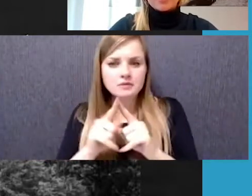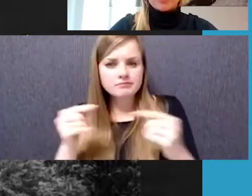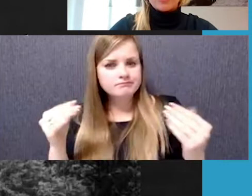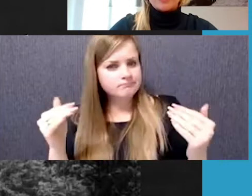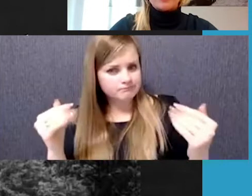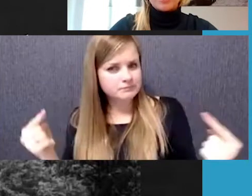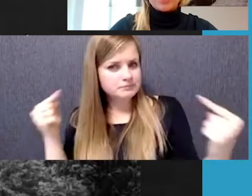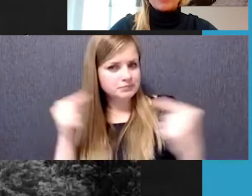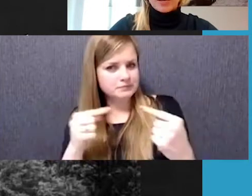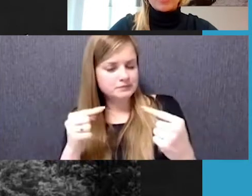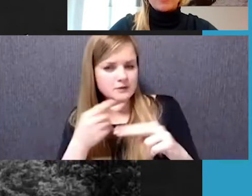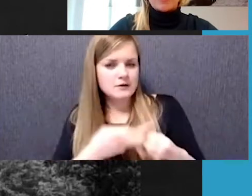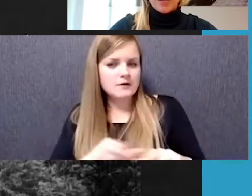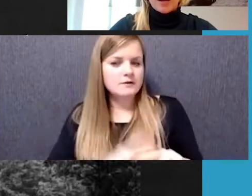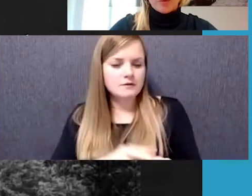as the